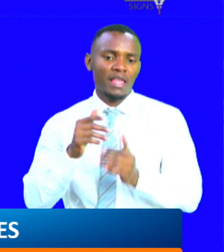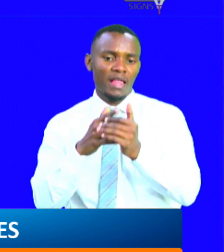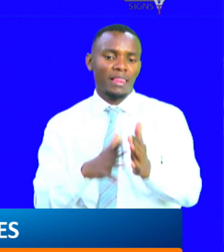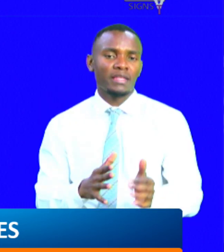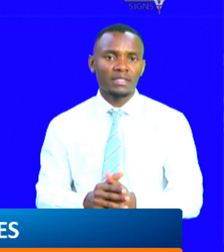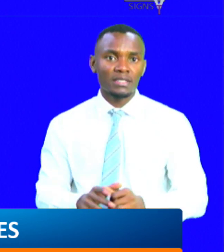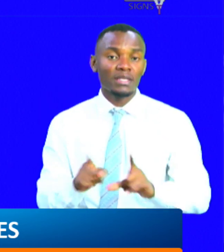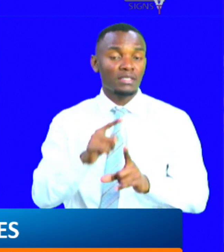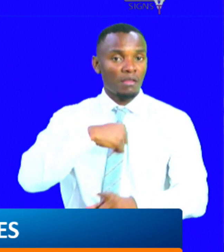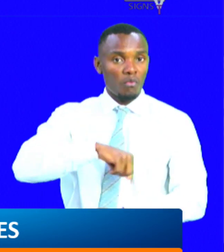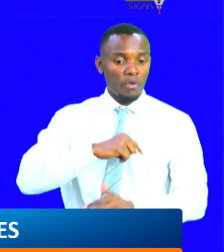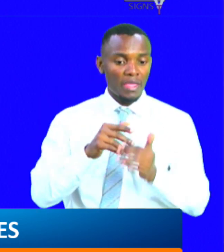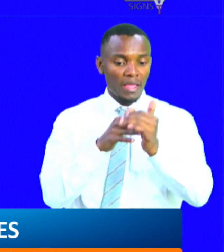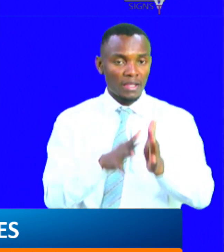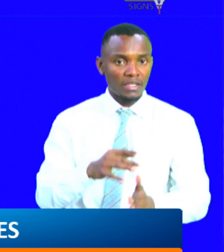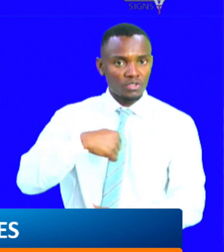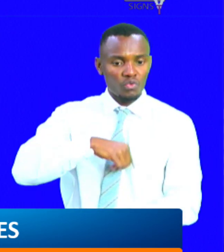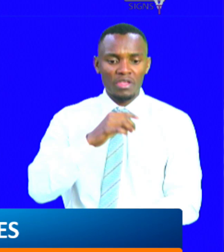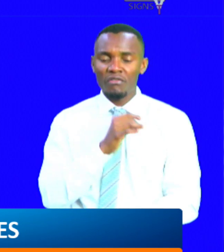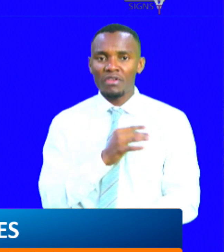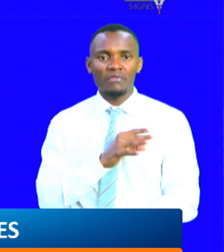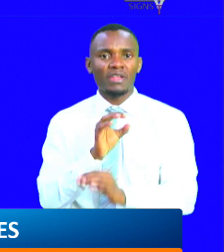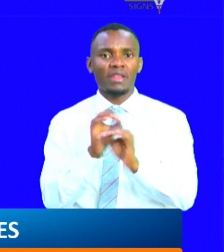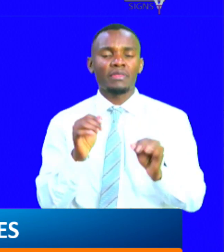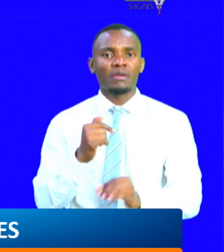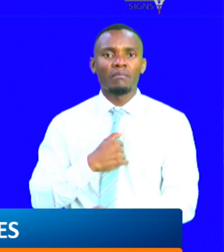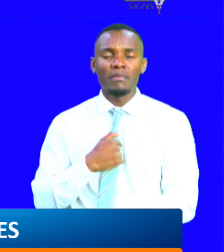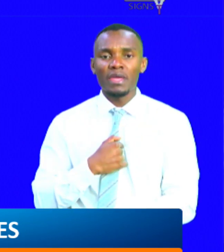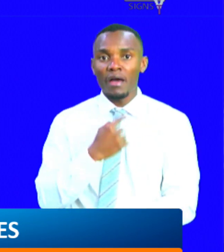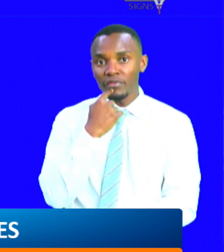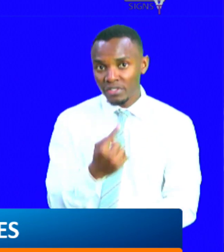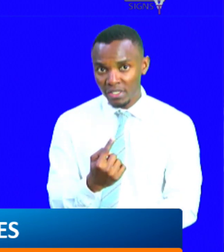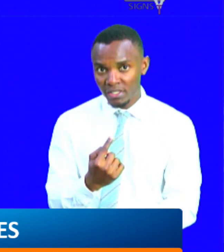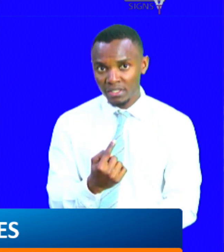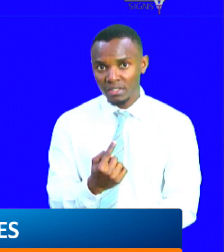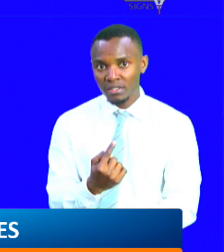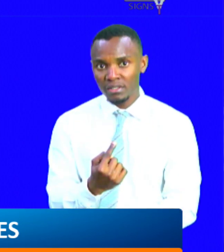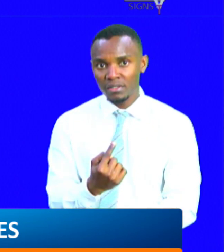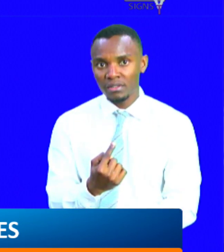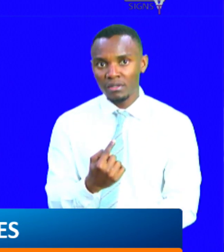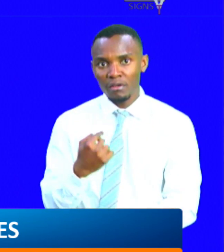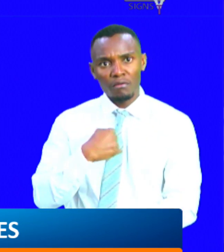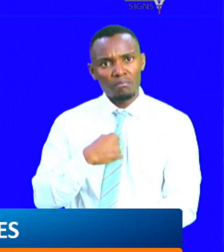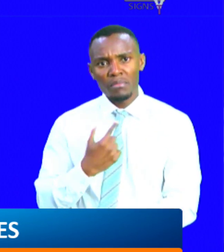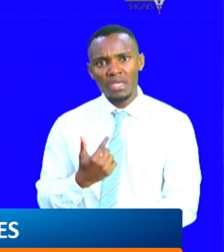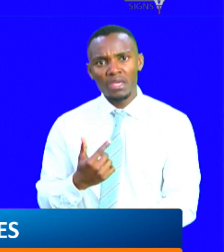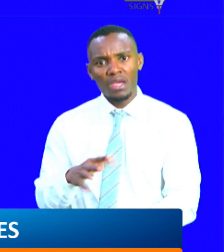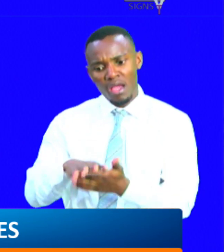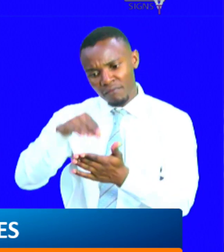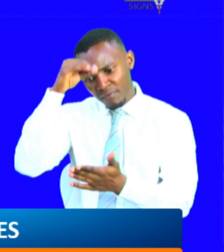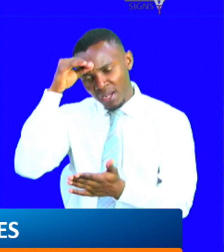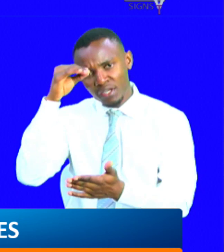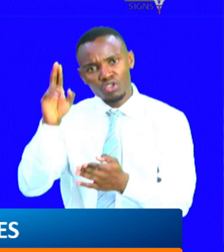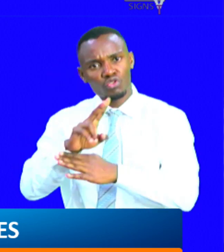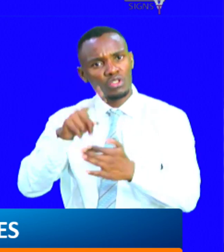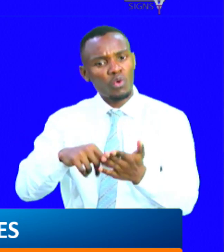Kamwene hatutaogopa. Mimi nimesoma na loan. Ruto amesoma na loan.